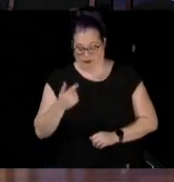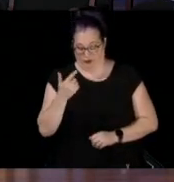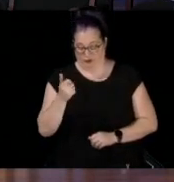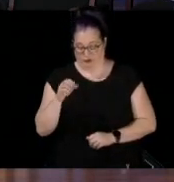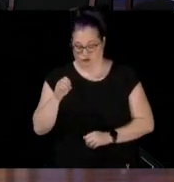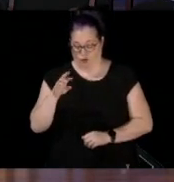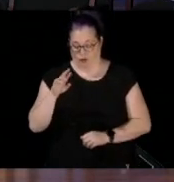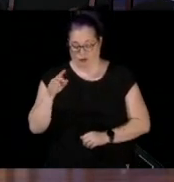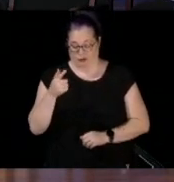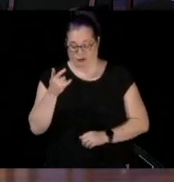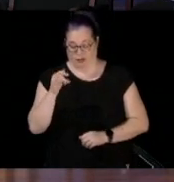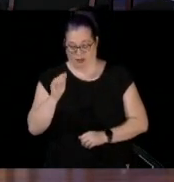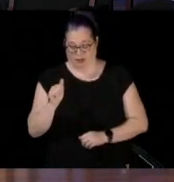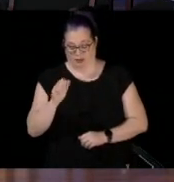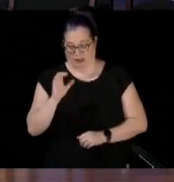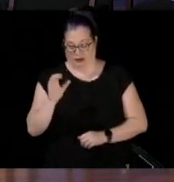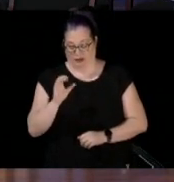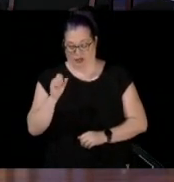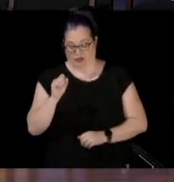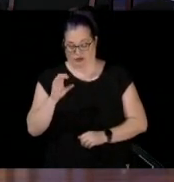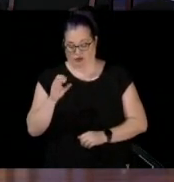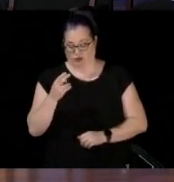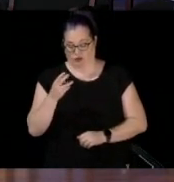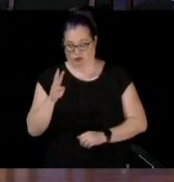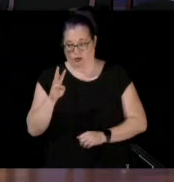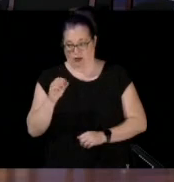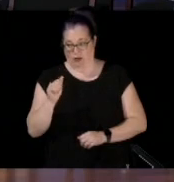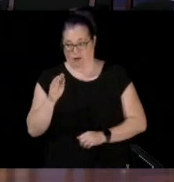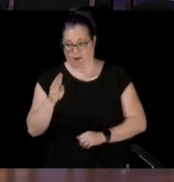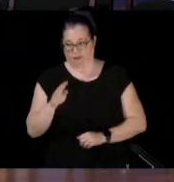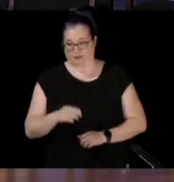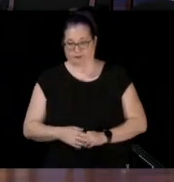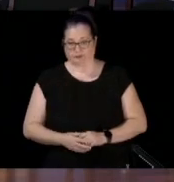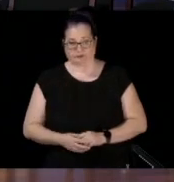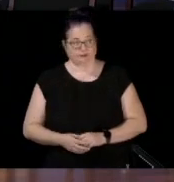Georgia Caroline Schwab.